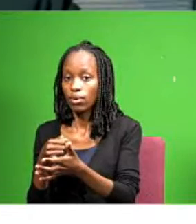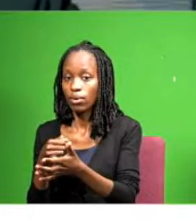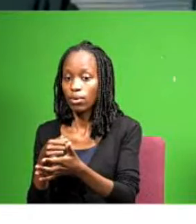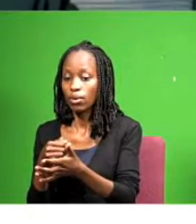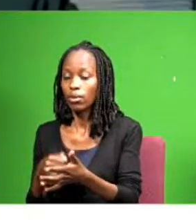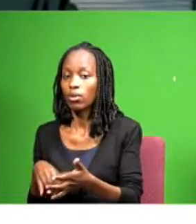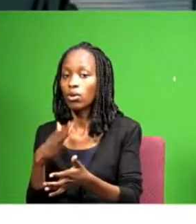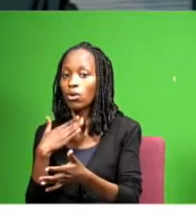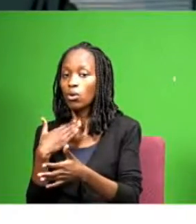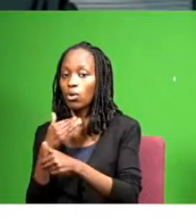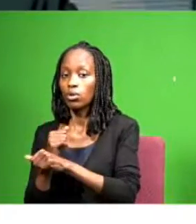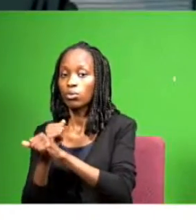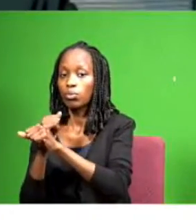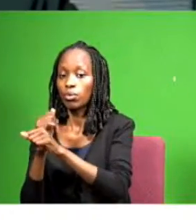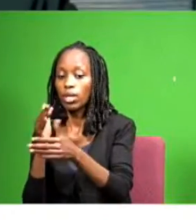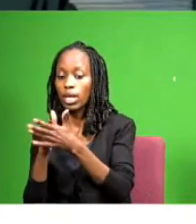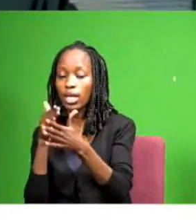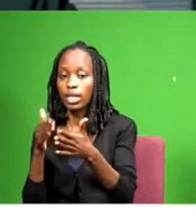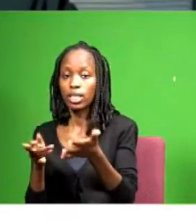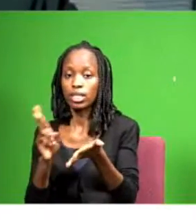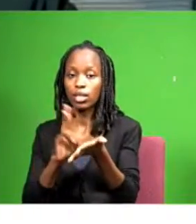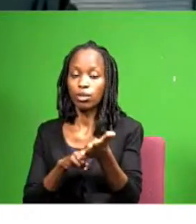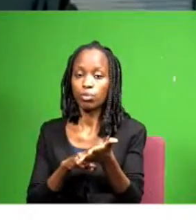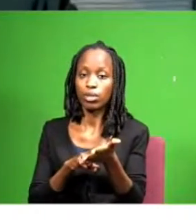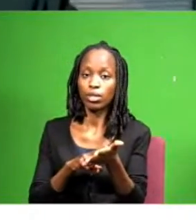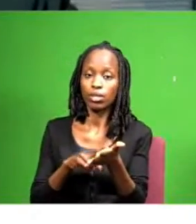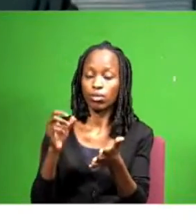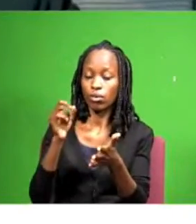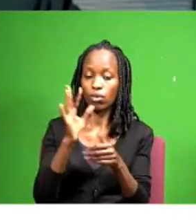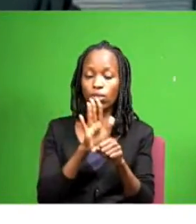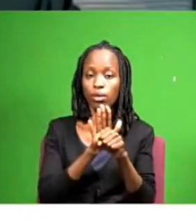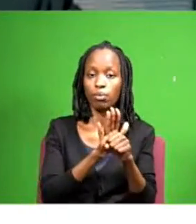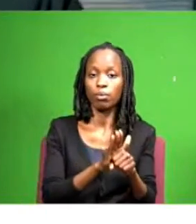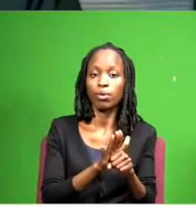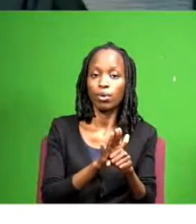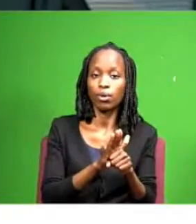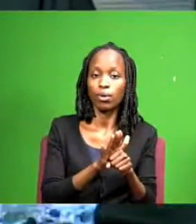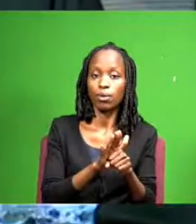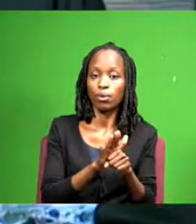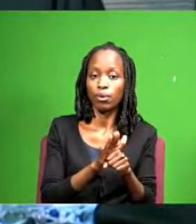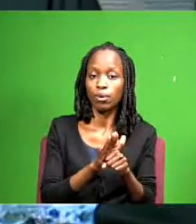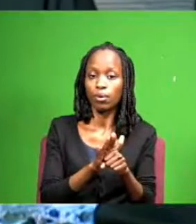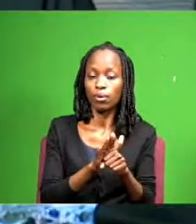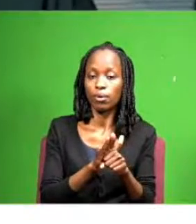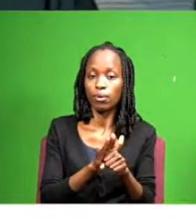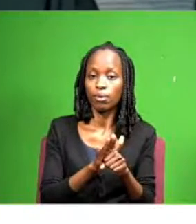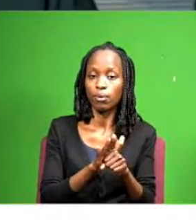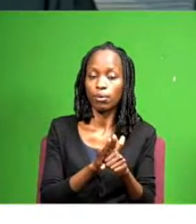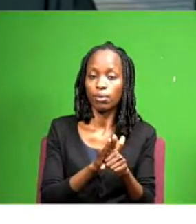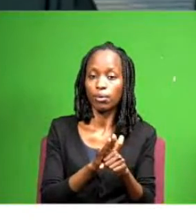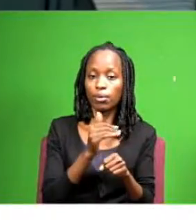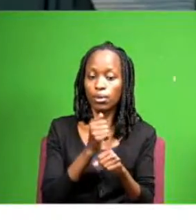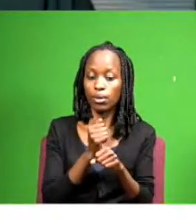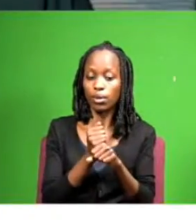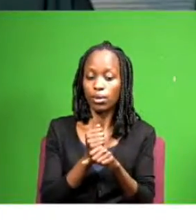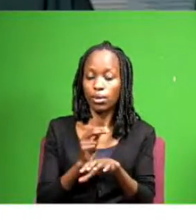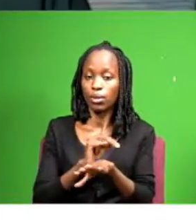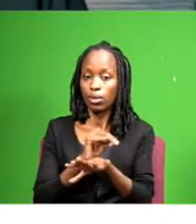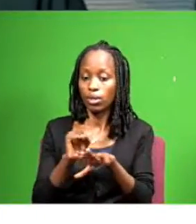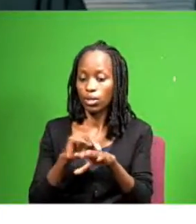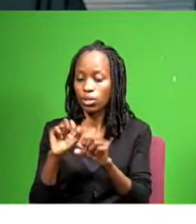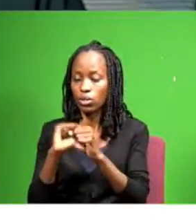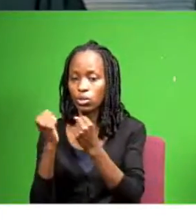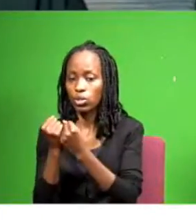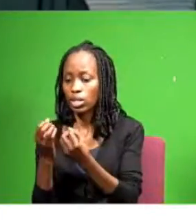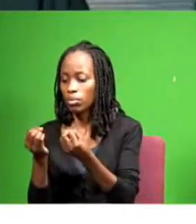to safeguard against a repeat of the atrocities perpetrated by the National Socialists, and many